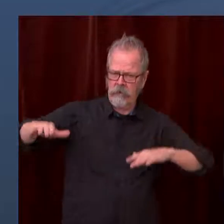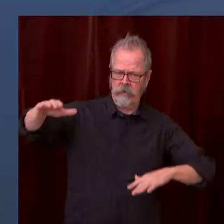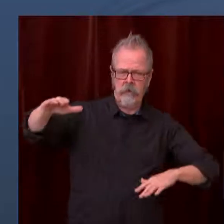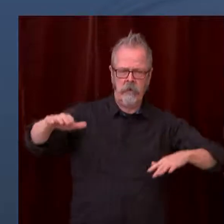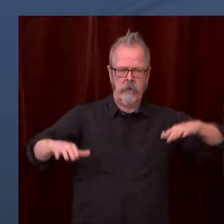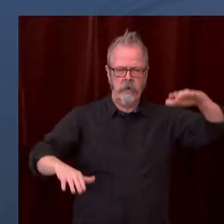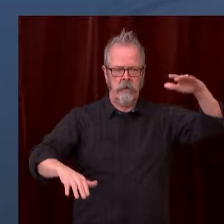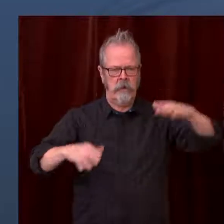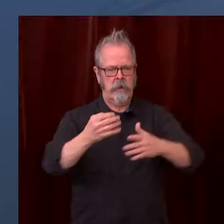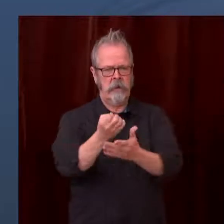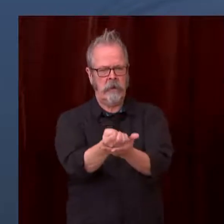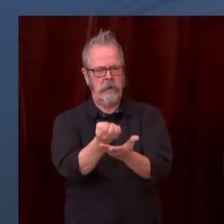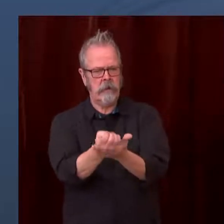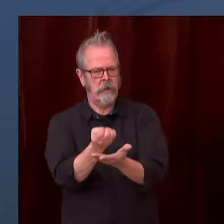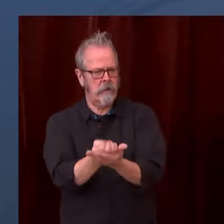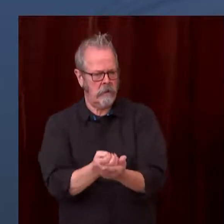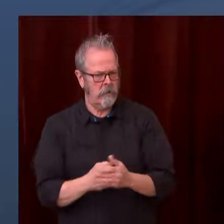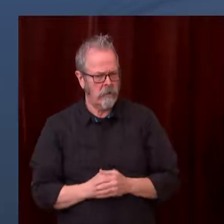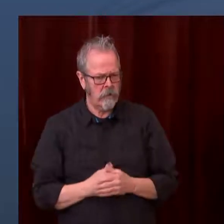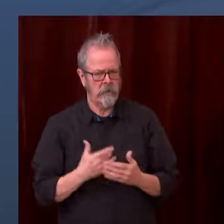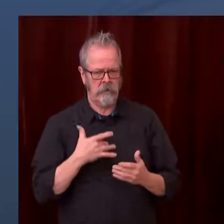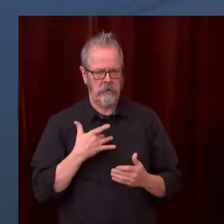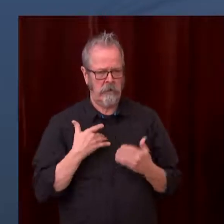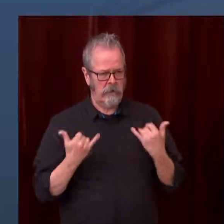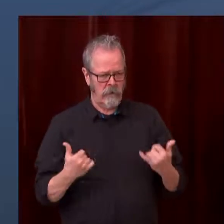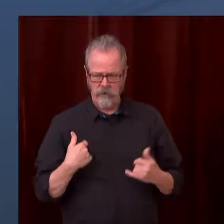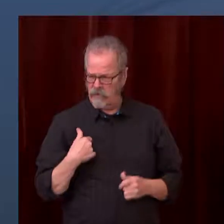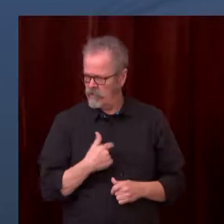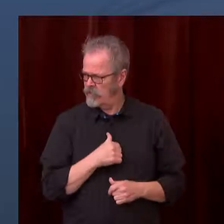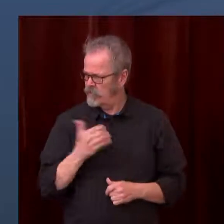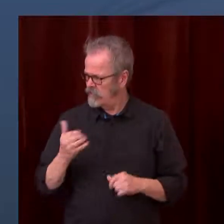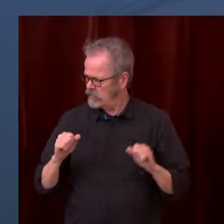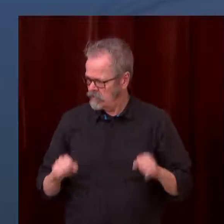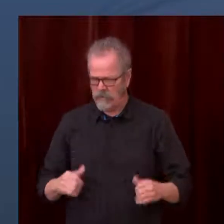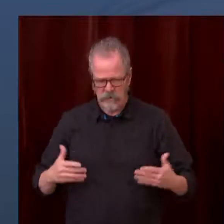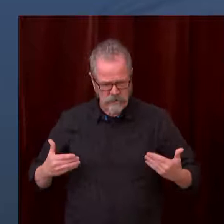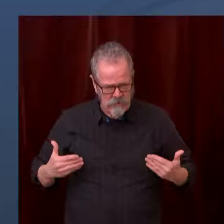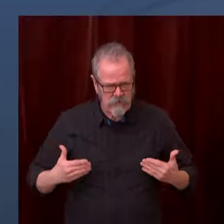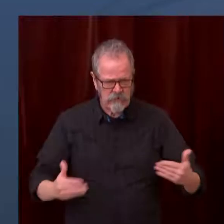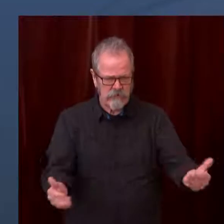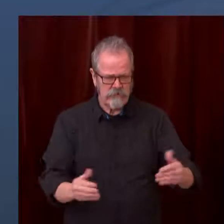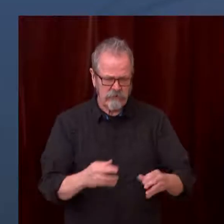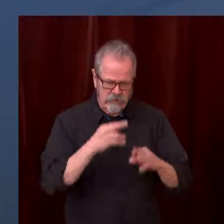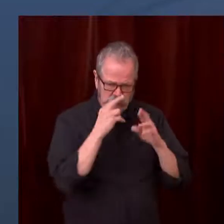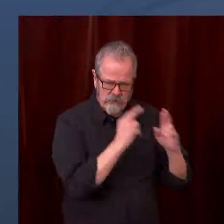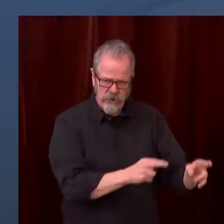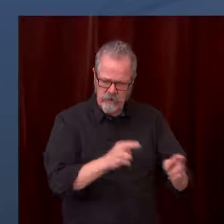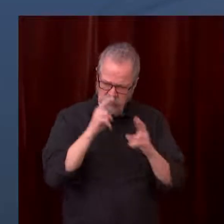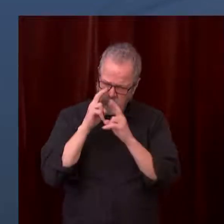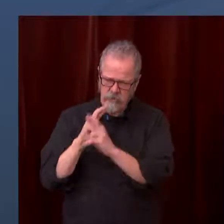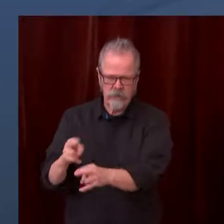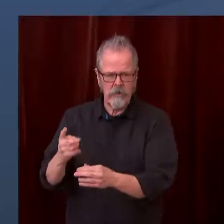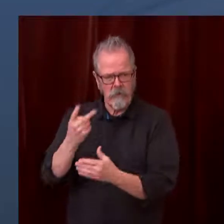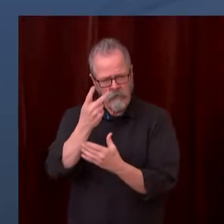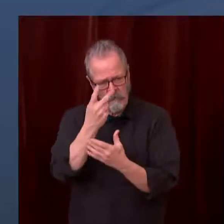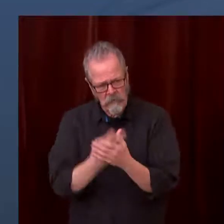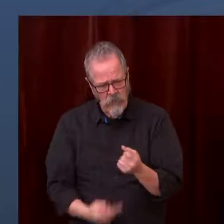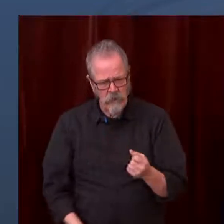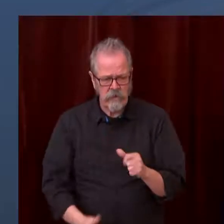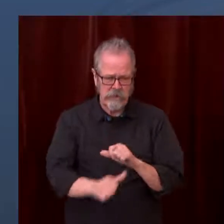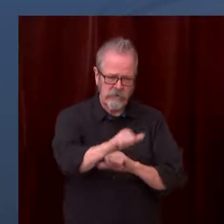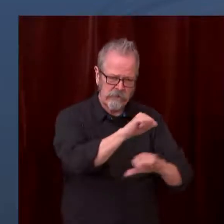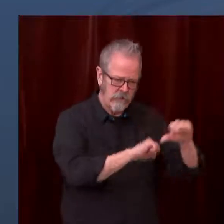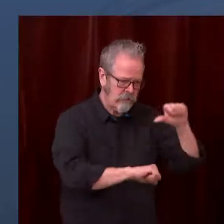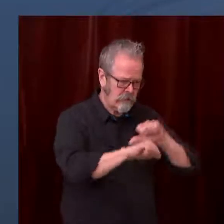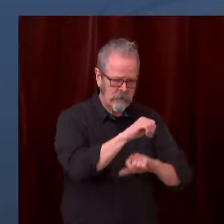carefully get our kids back in schools in a way that works for teachers, first and foremost, that works for families. And I think that this is bringing it